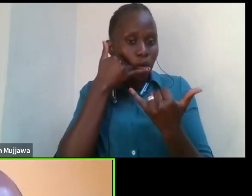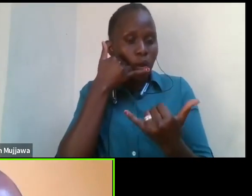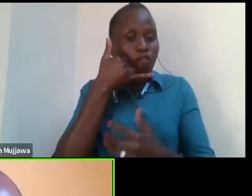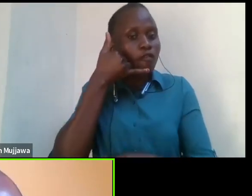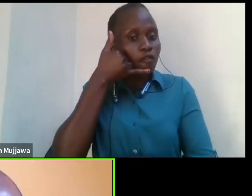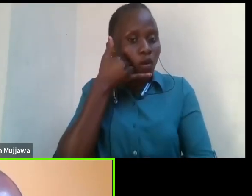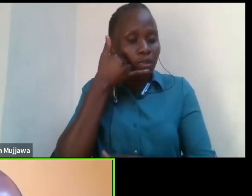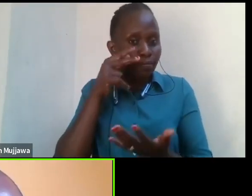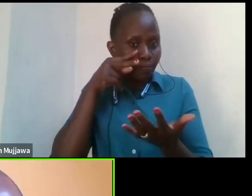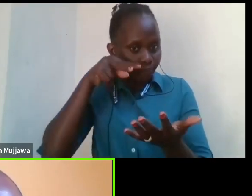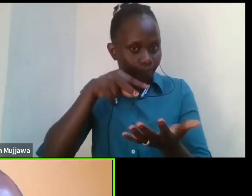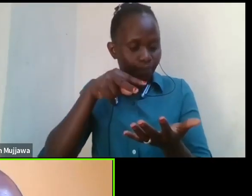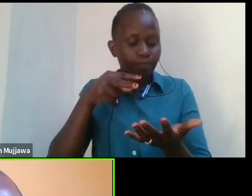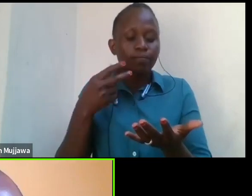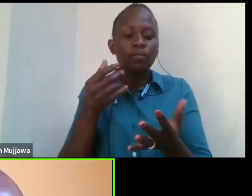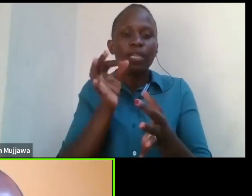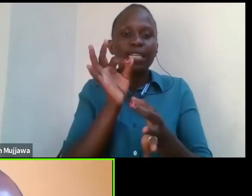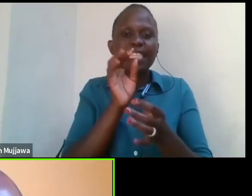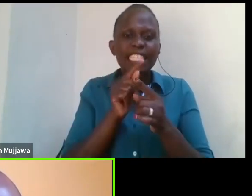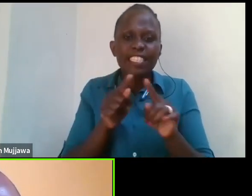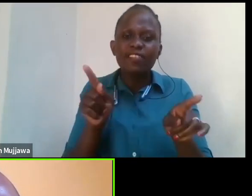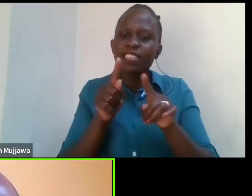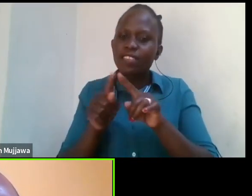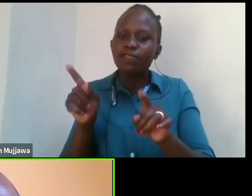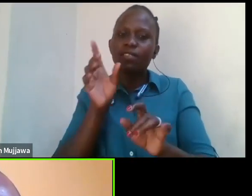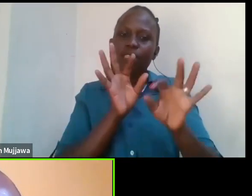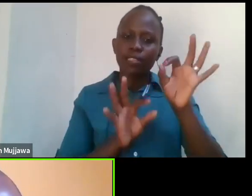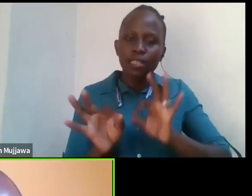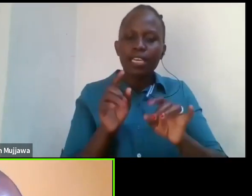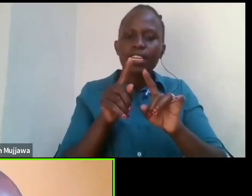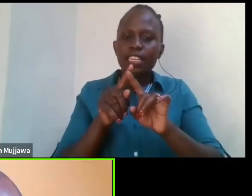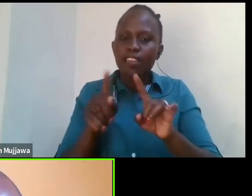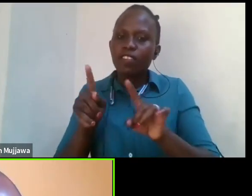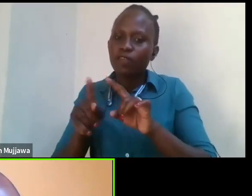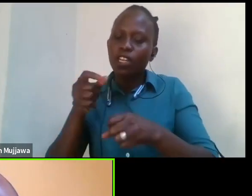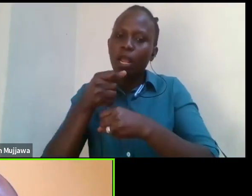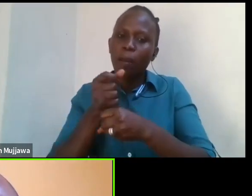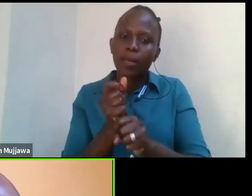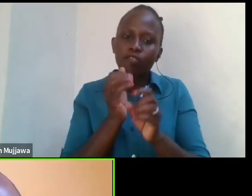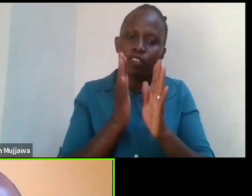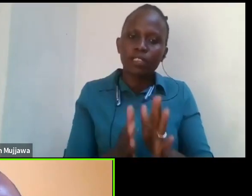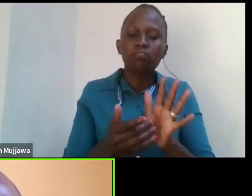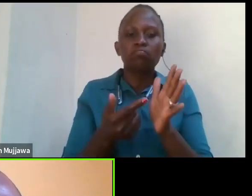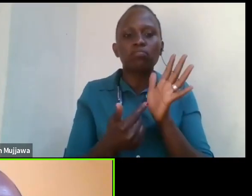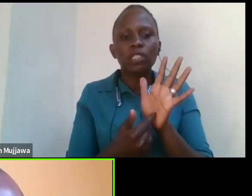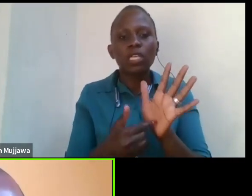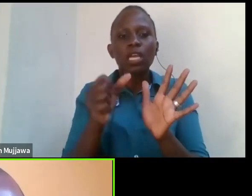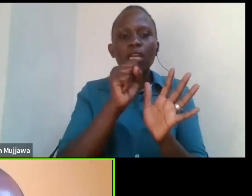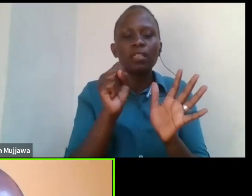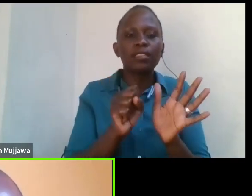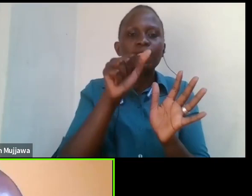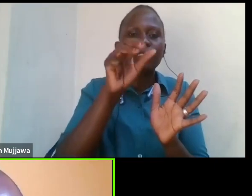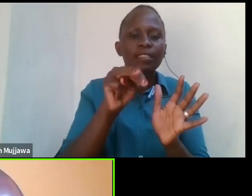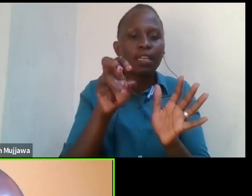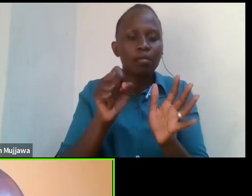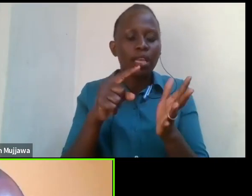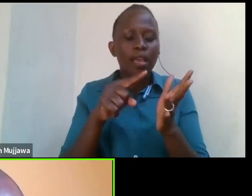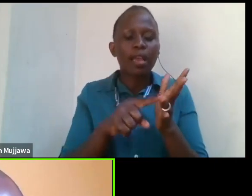of different designs, different manufacturers, the likes of Samsung, Apple, the likes